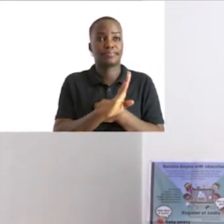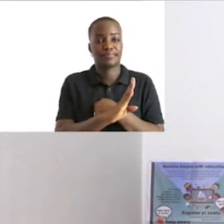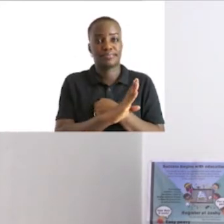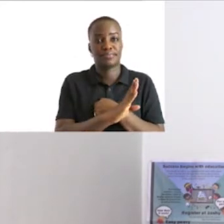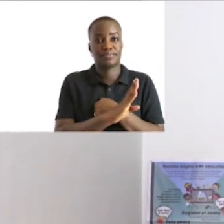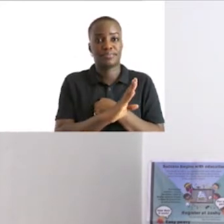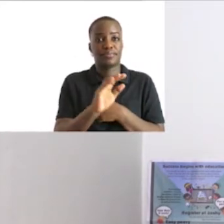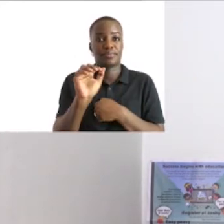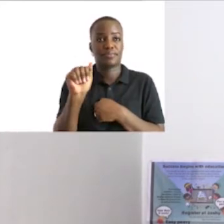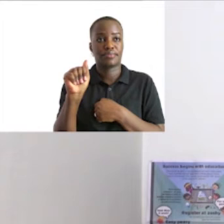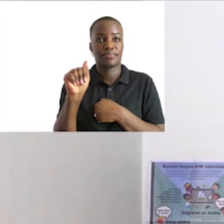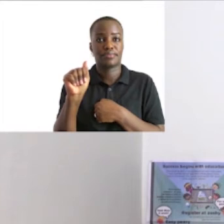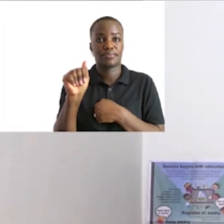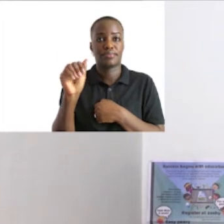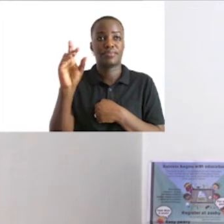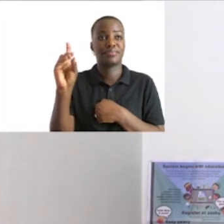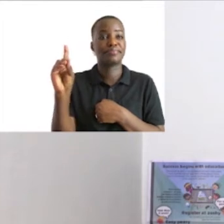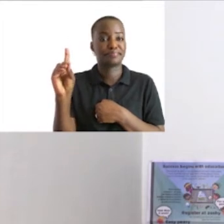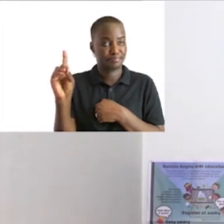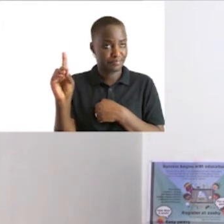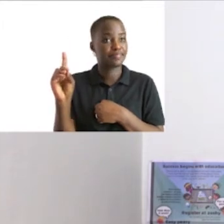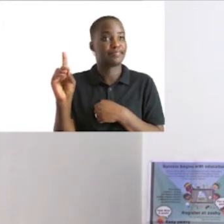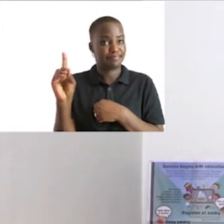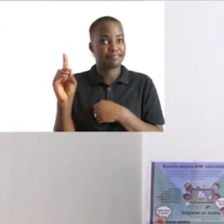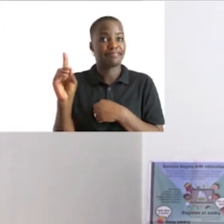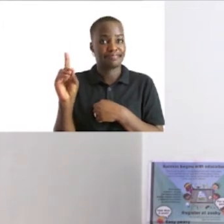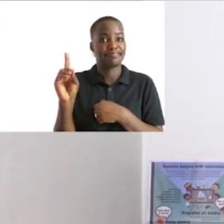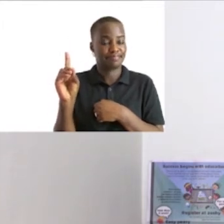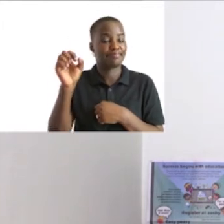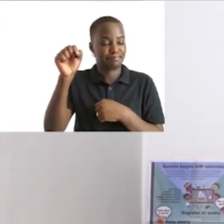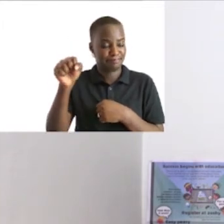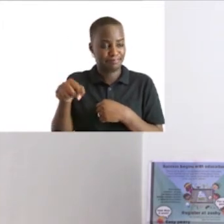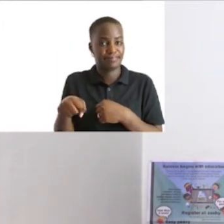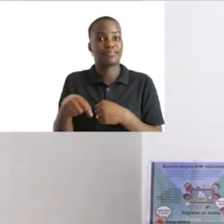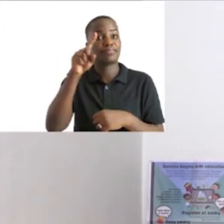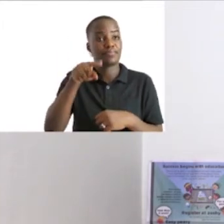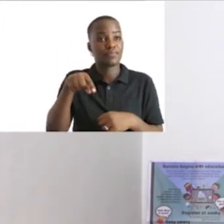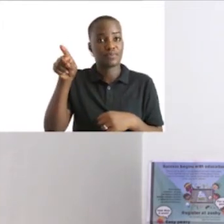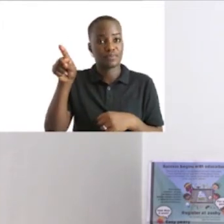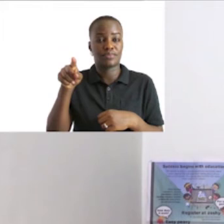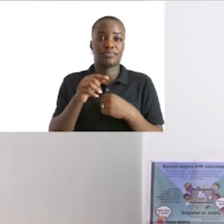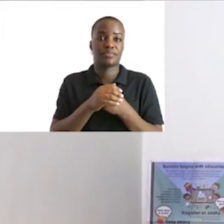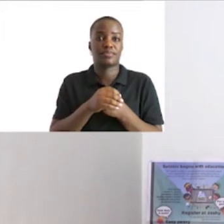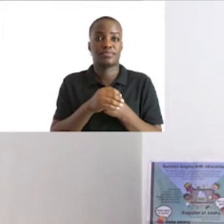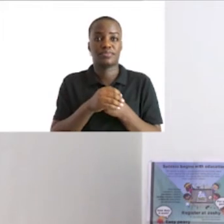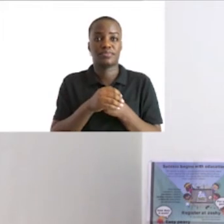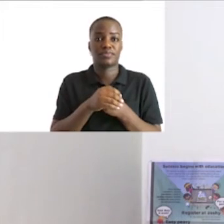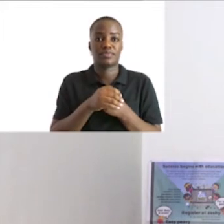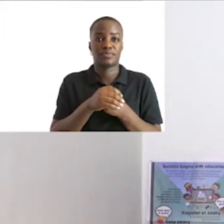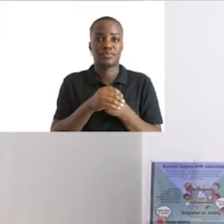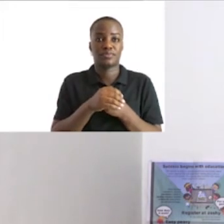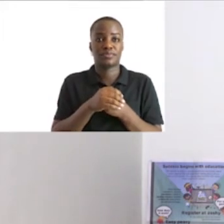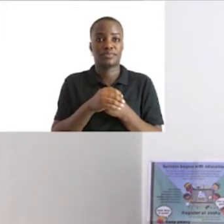B, a, d. Yes, this is also correct. So we